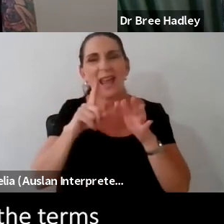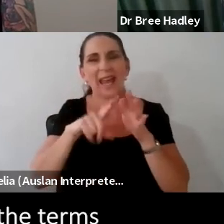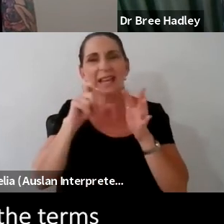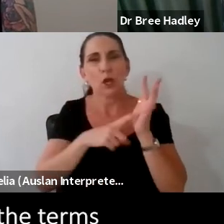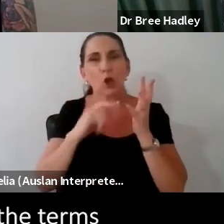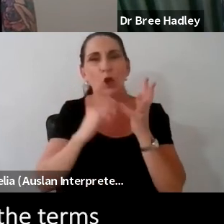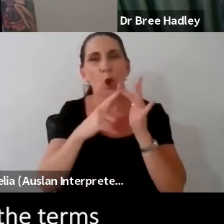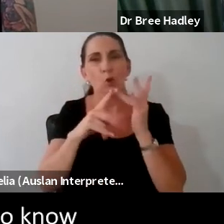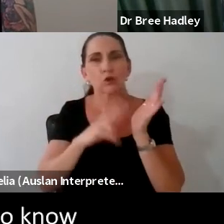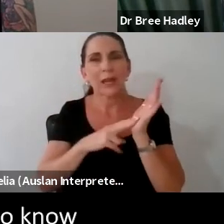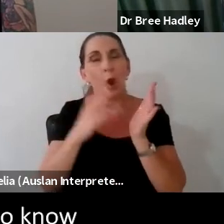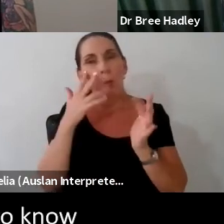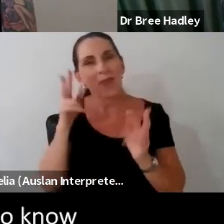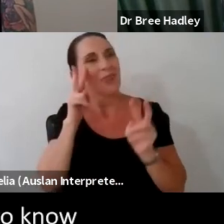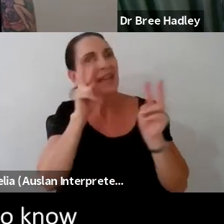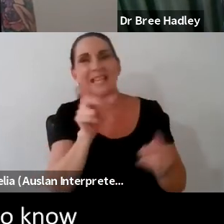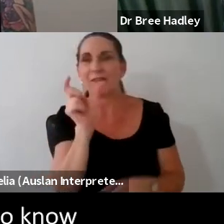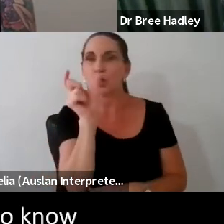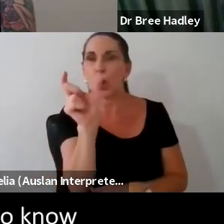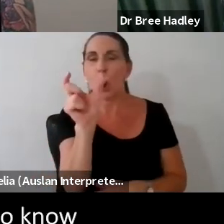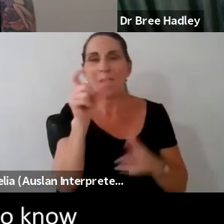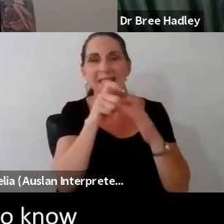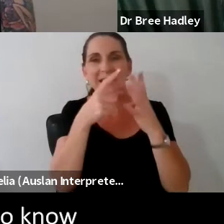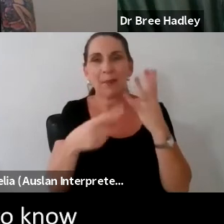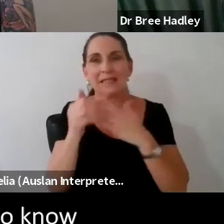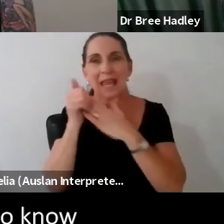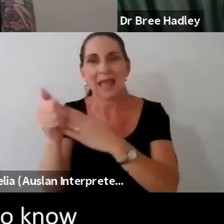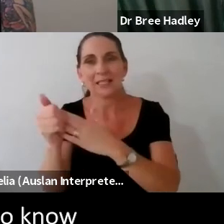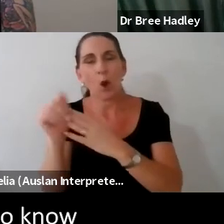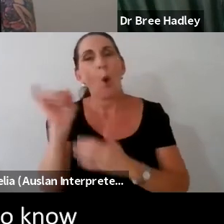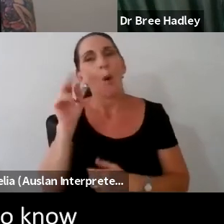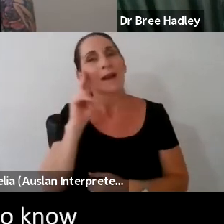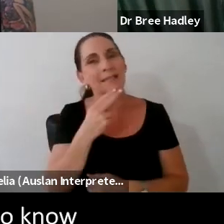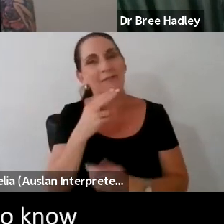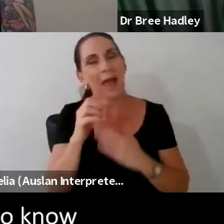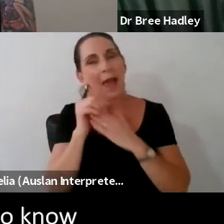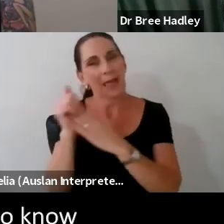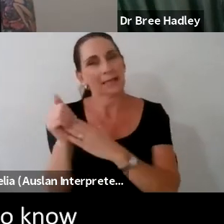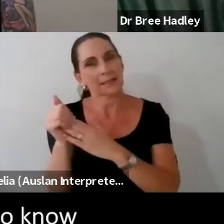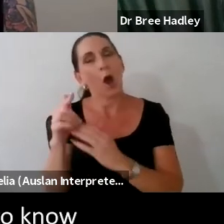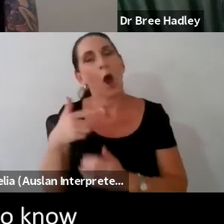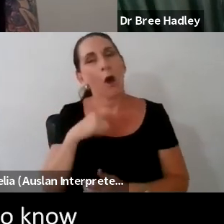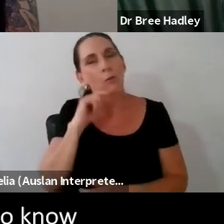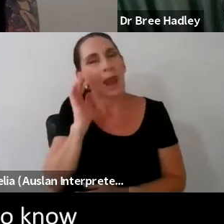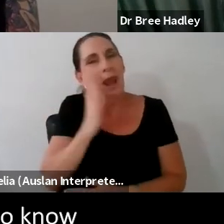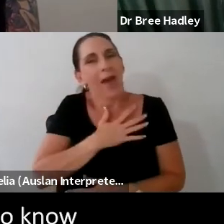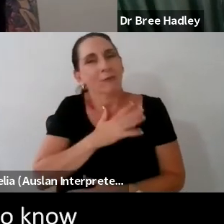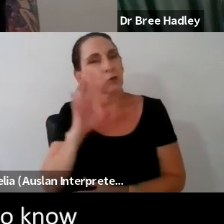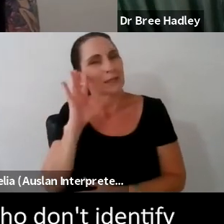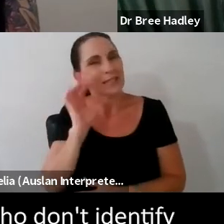terms disability-led or deaf-led. I would love to know what your response is to